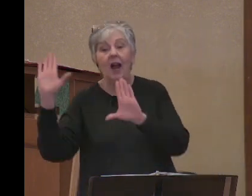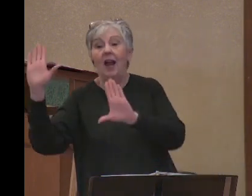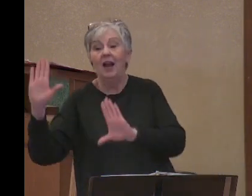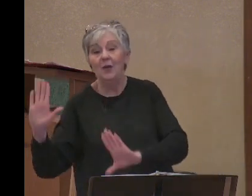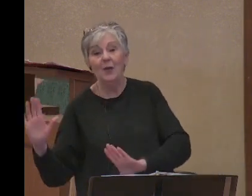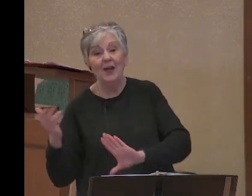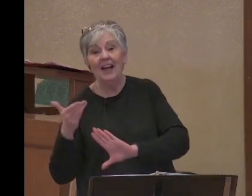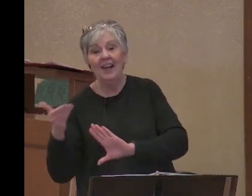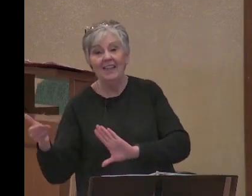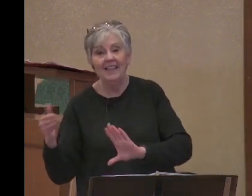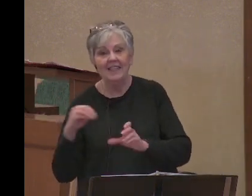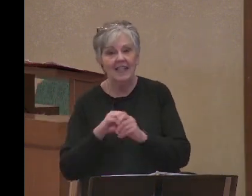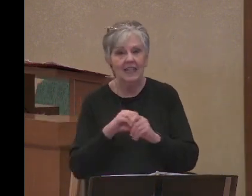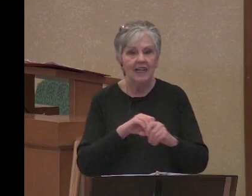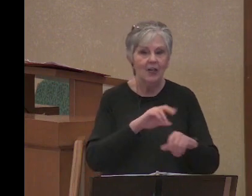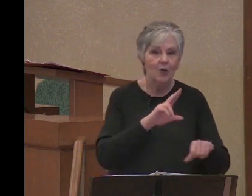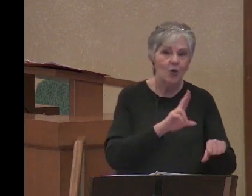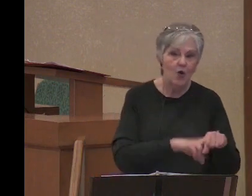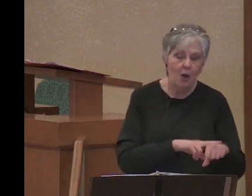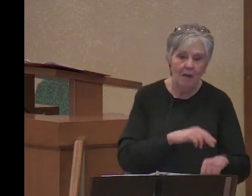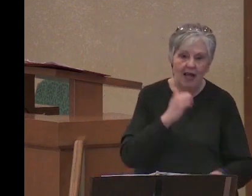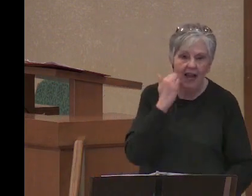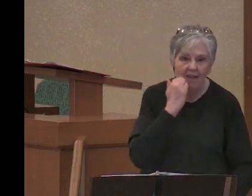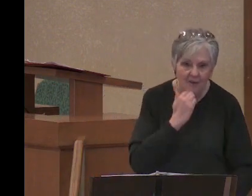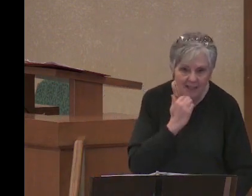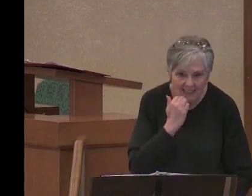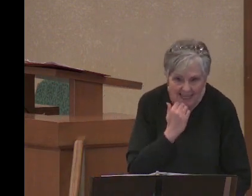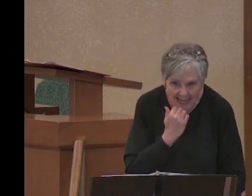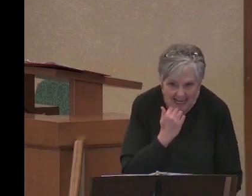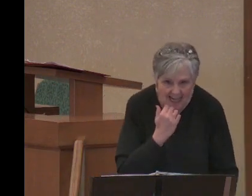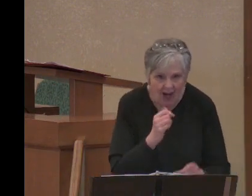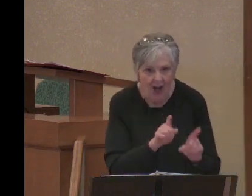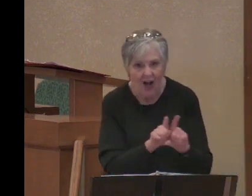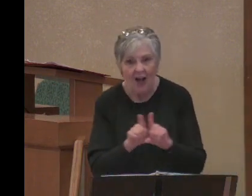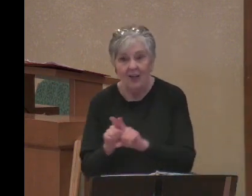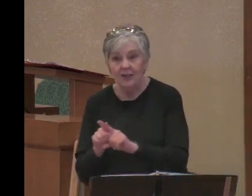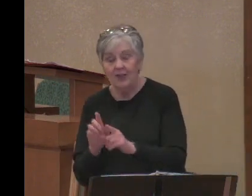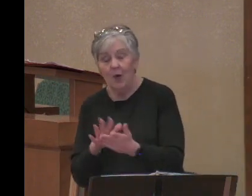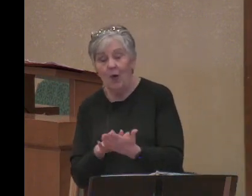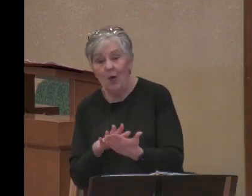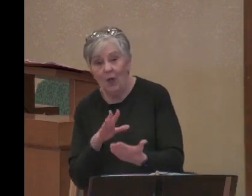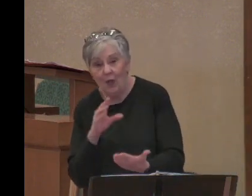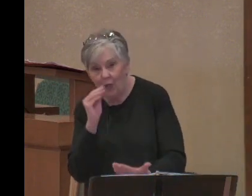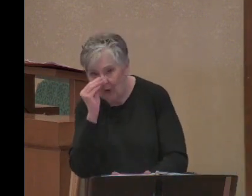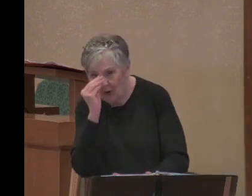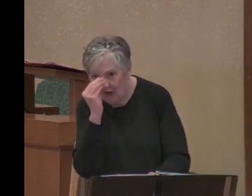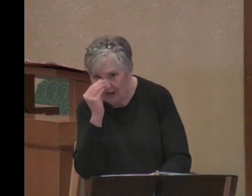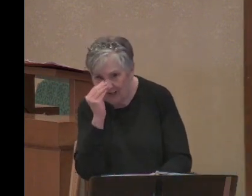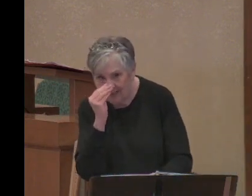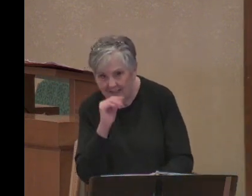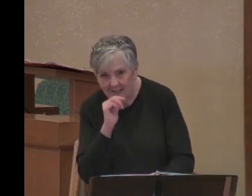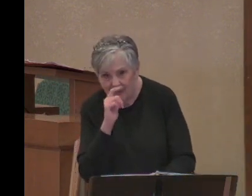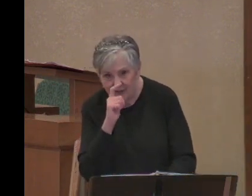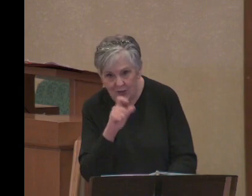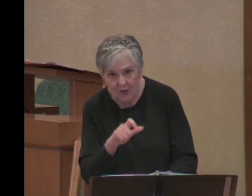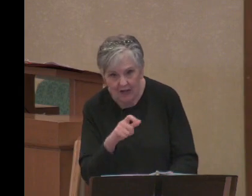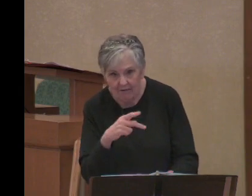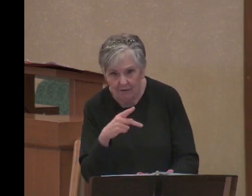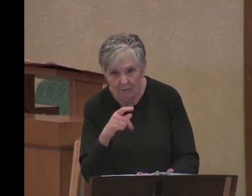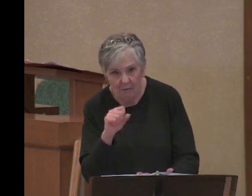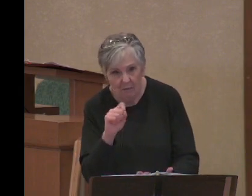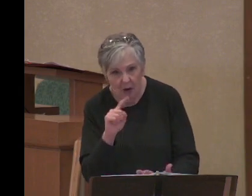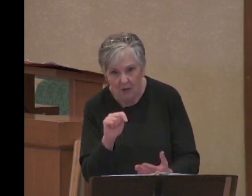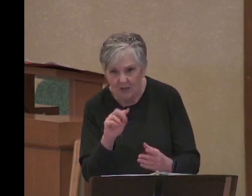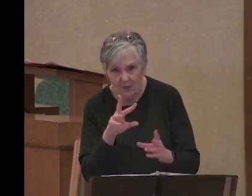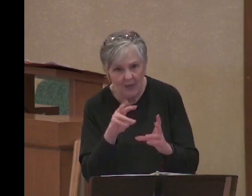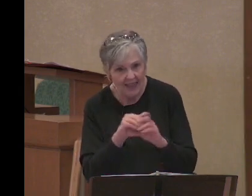just being normal every day. And I also learned that you don't have to post in 2 minutes. You